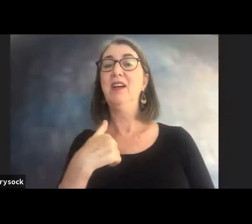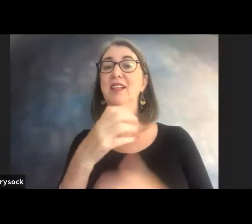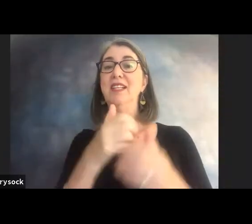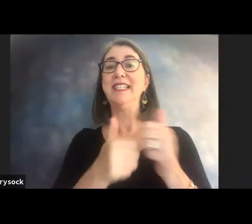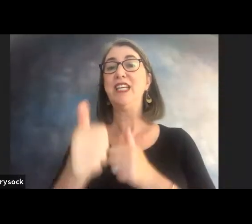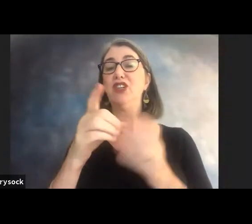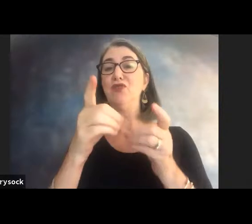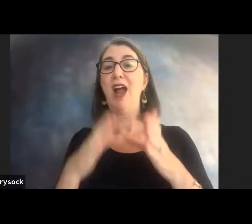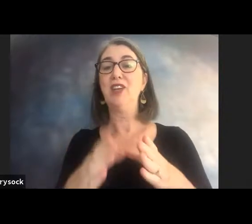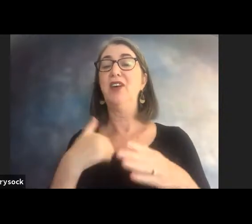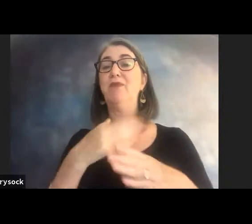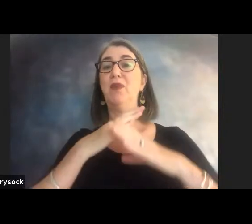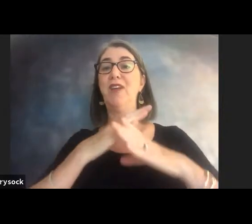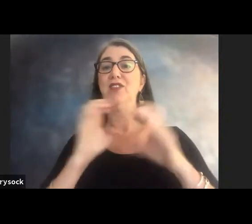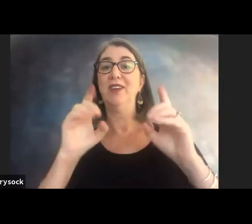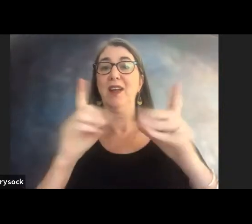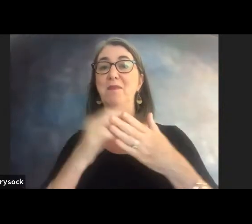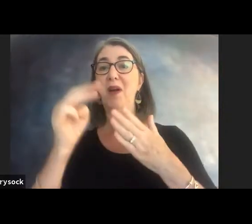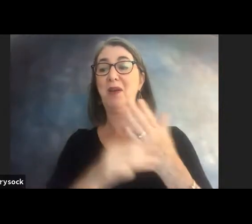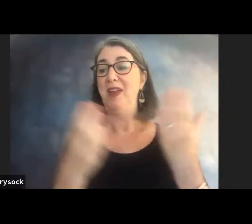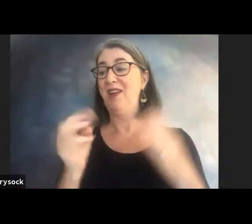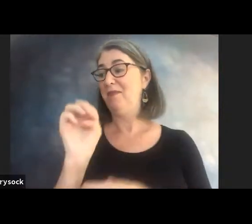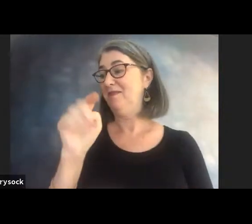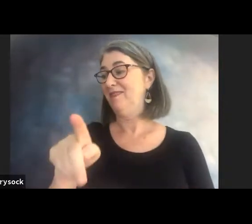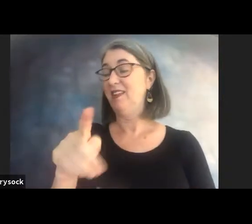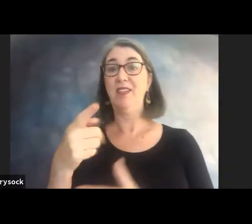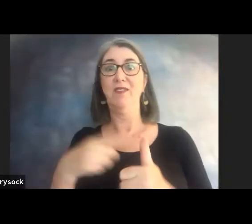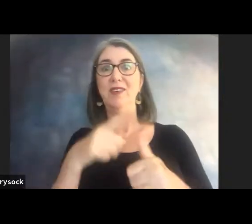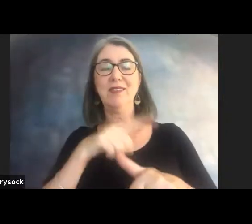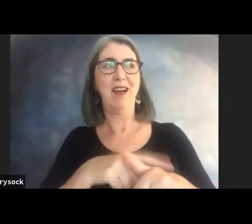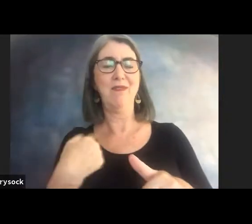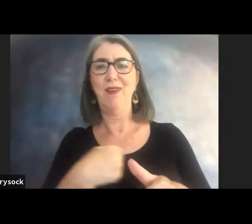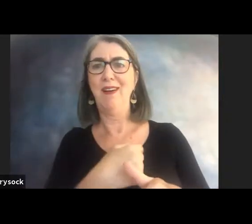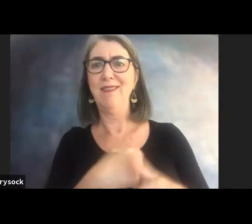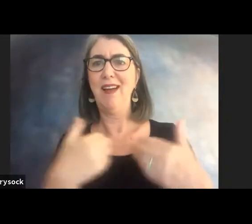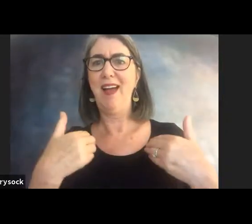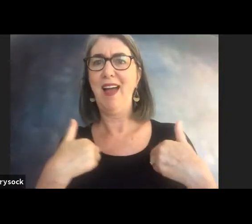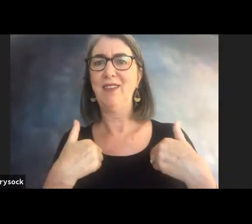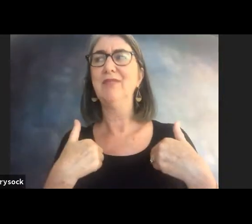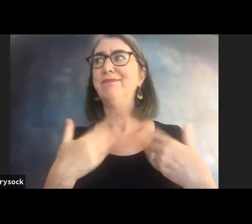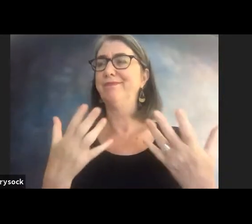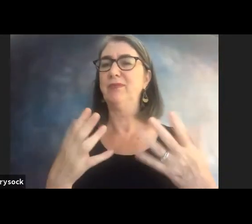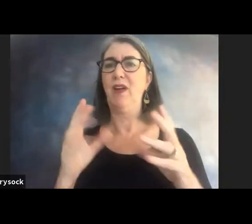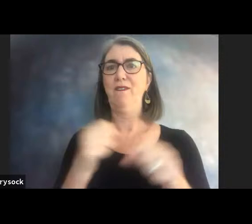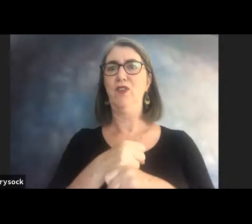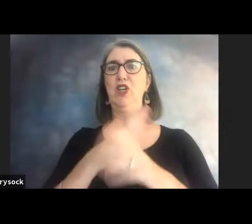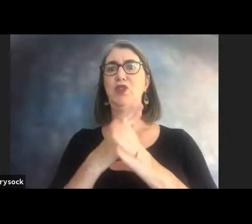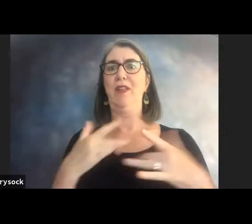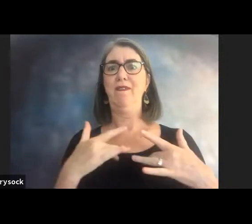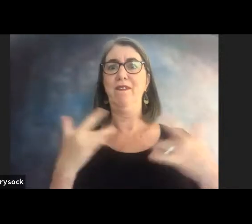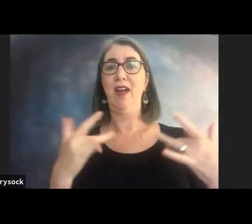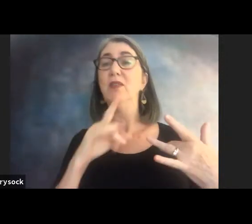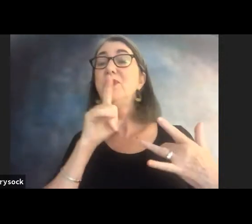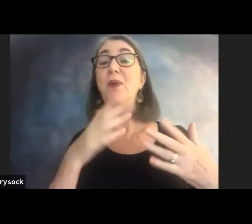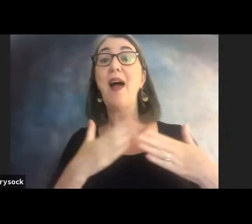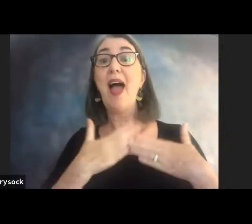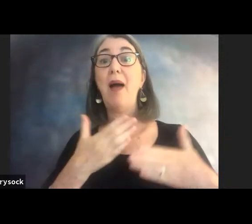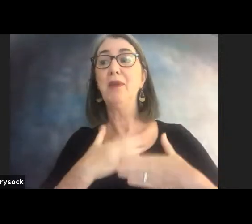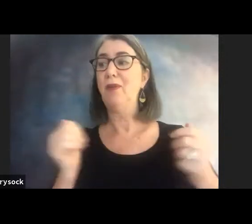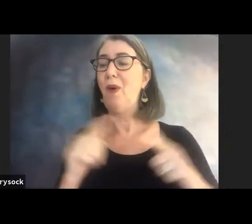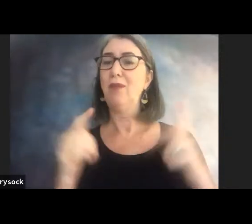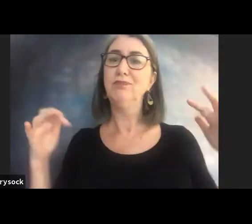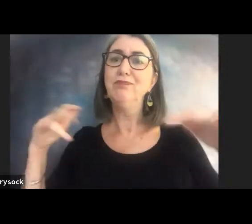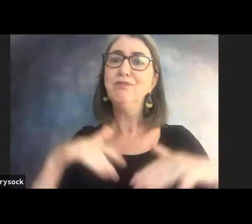at MSP. Well, this is a first for us, hosting a virtual event, and we are so happy all of you are joining us